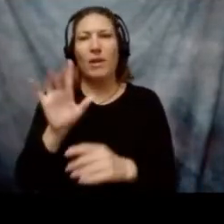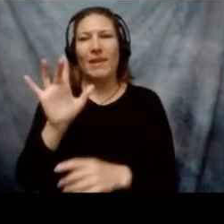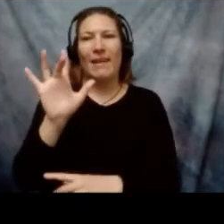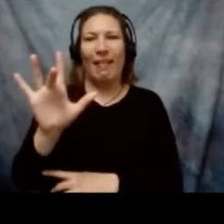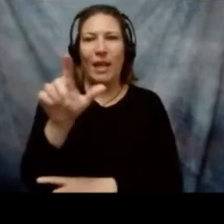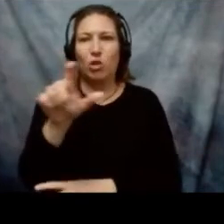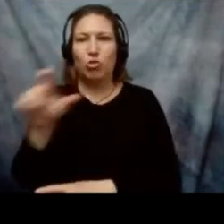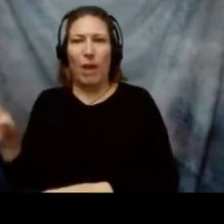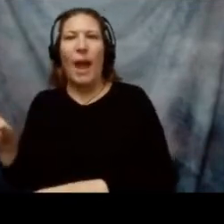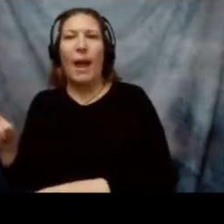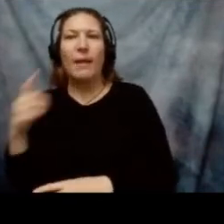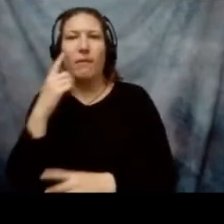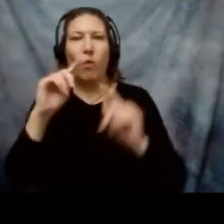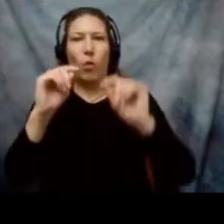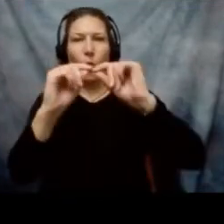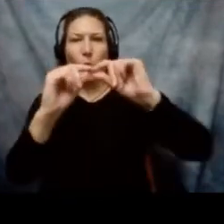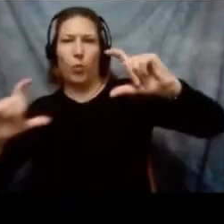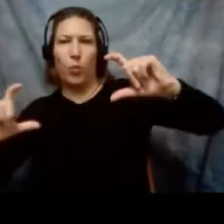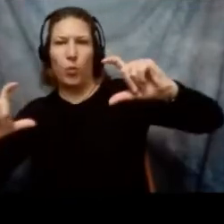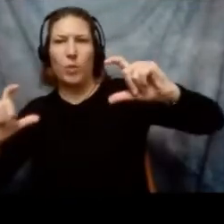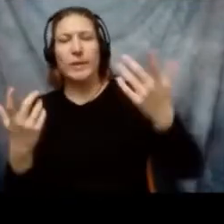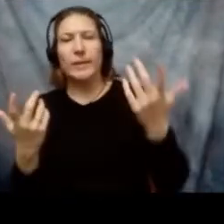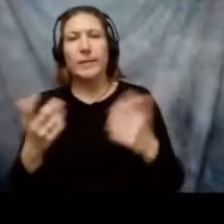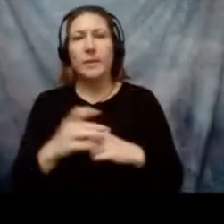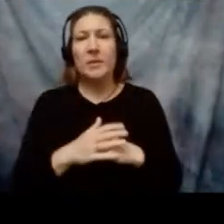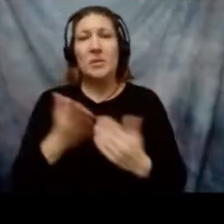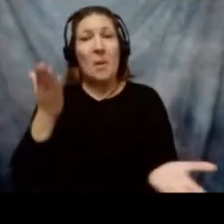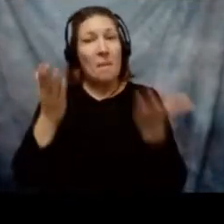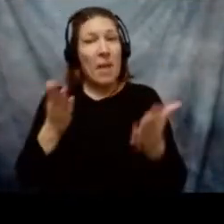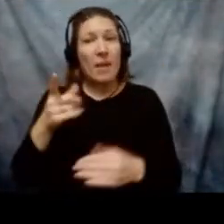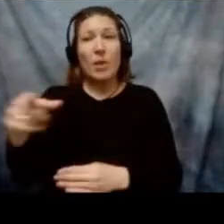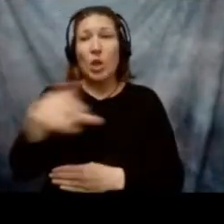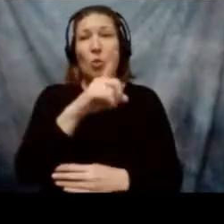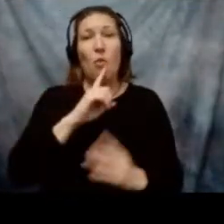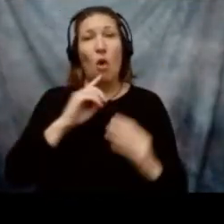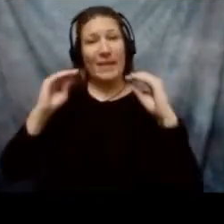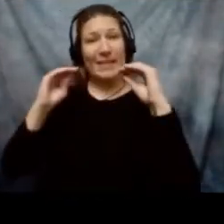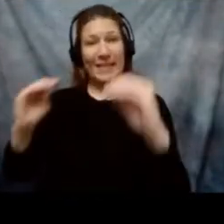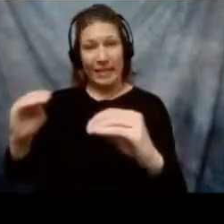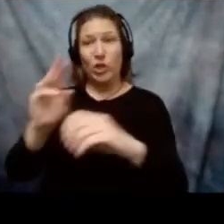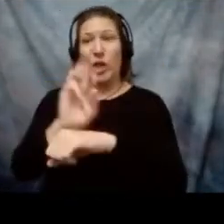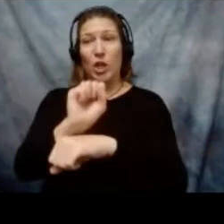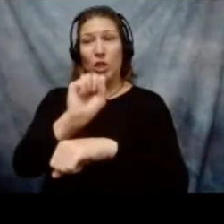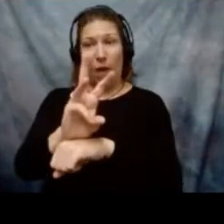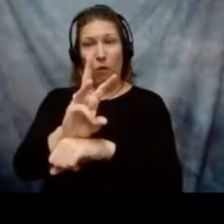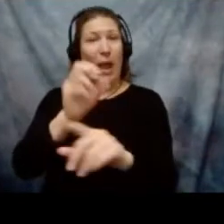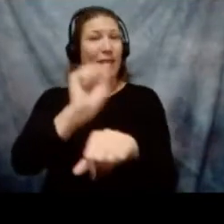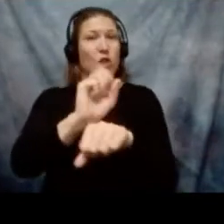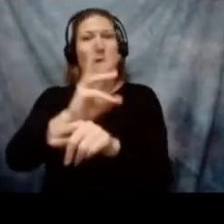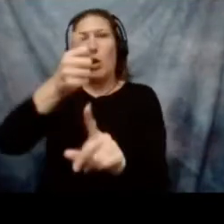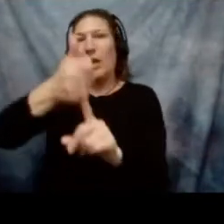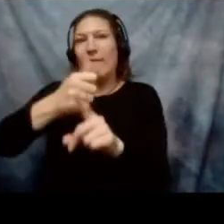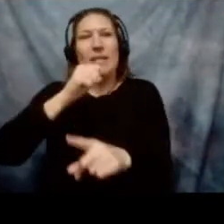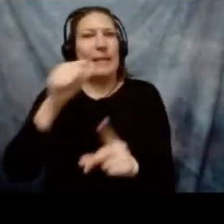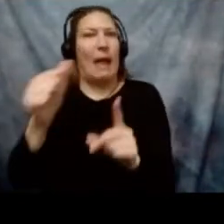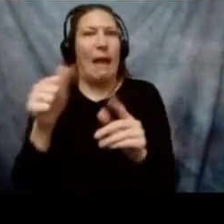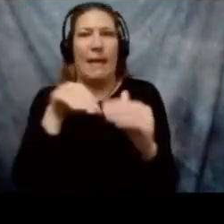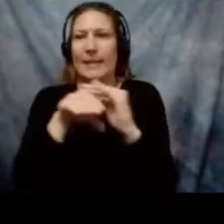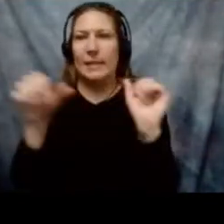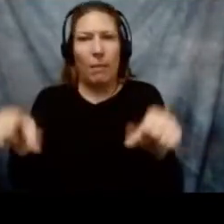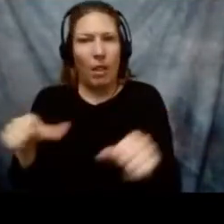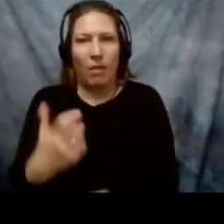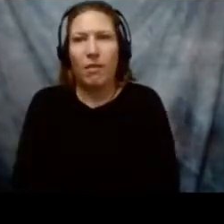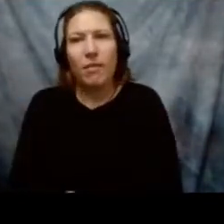may be teaching software that's not accessible. And so maybe that needs to be a conversation you have is why is your organization